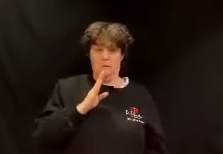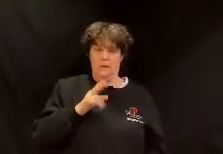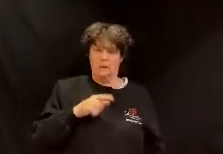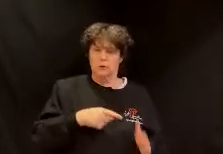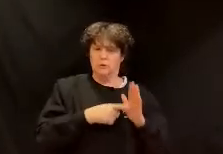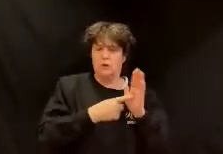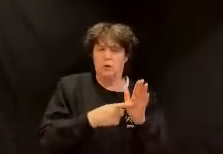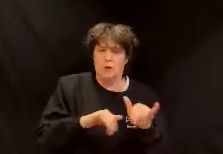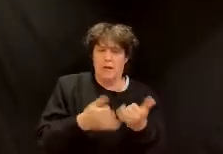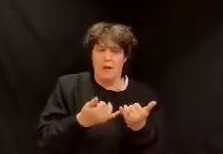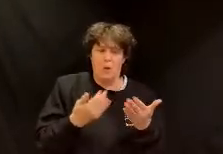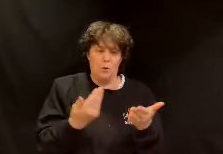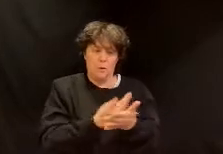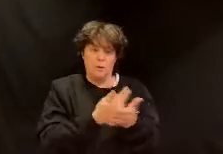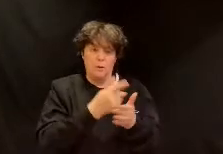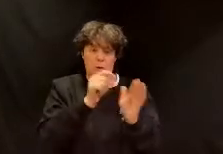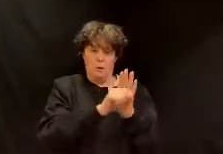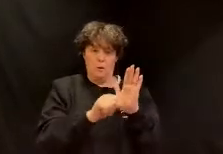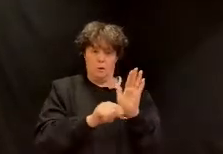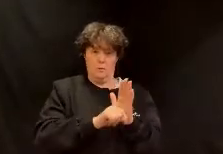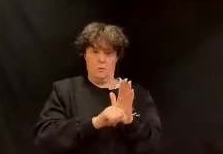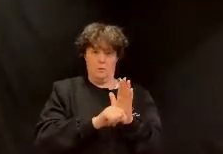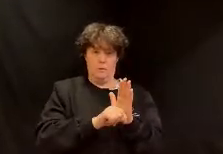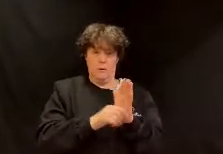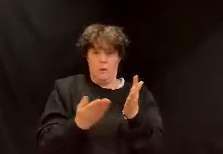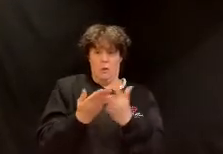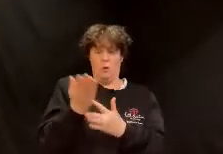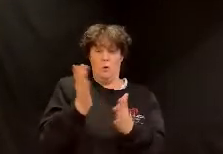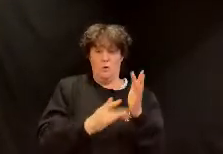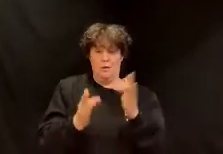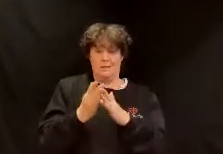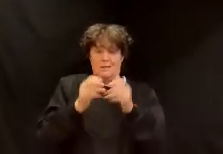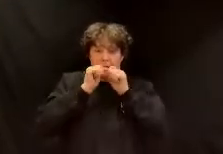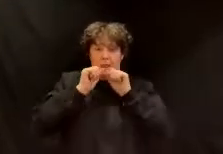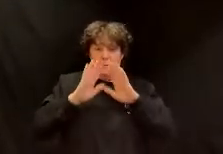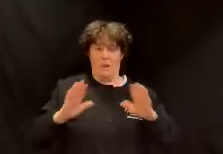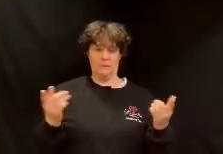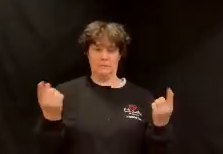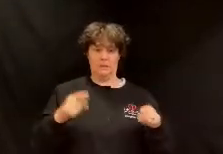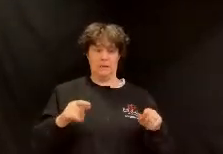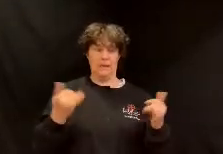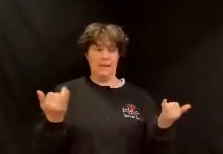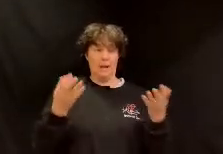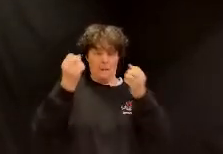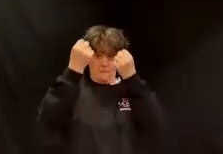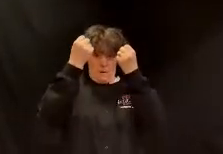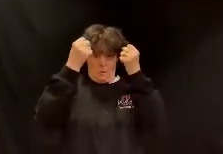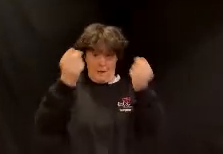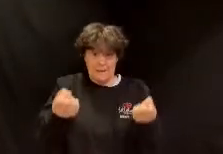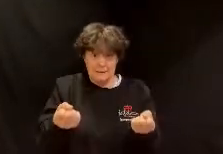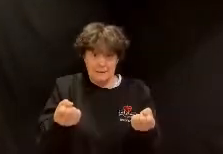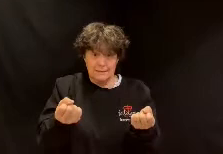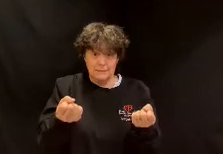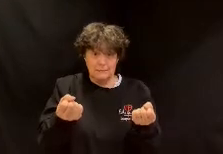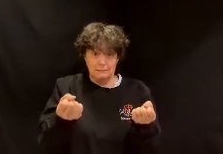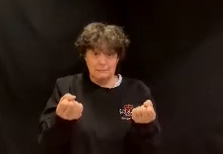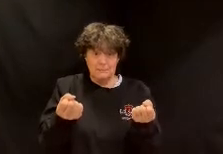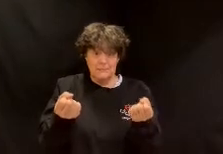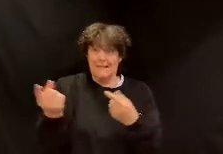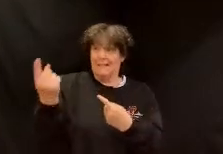and now in the new covenant, it's God's blessing through Jesus, and now my obedience to what he's telling me to do, I get